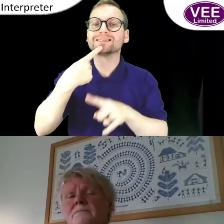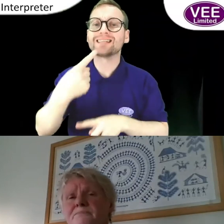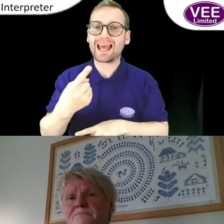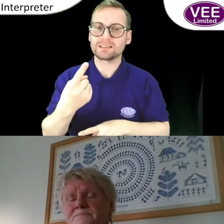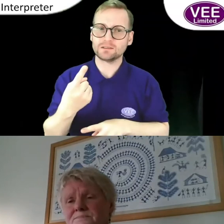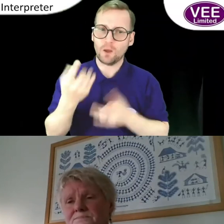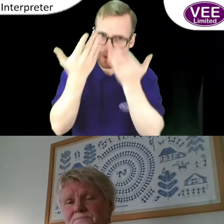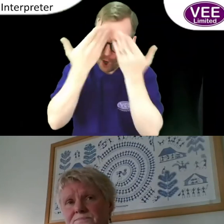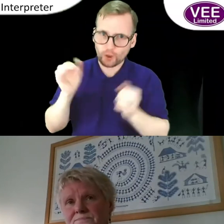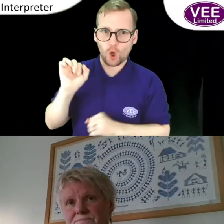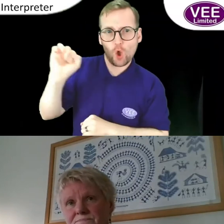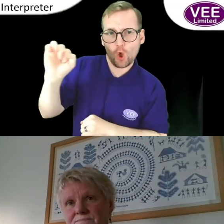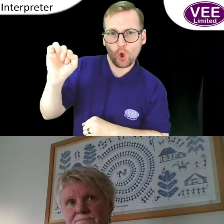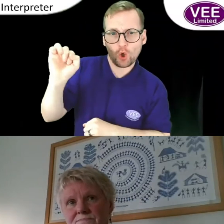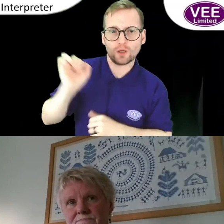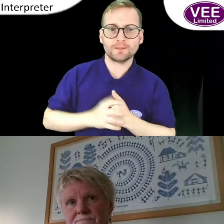her.